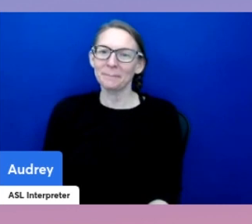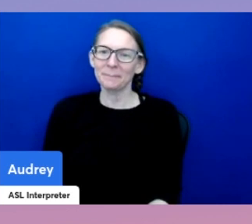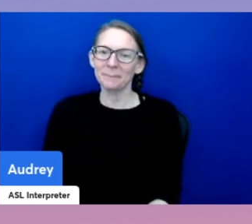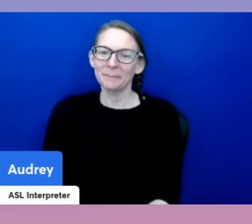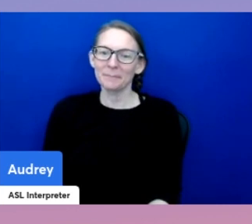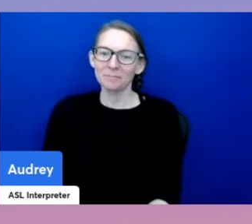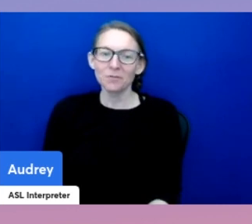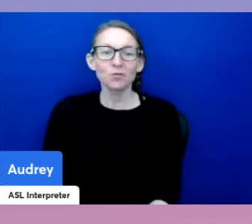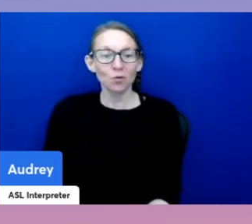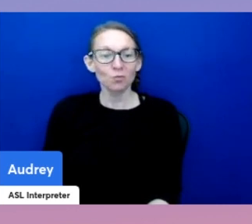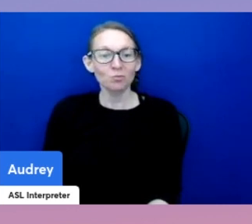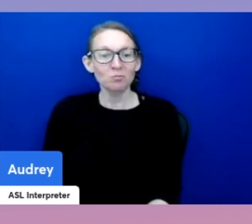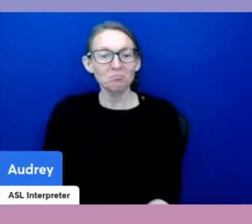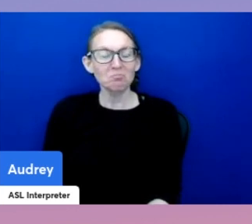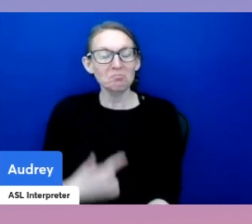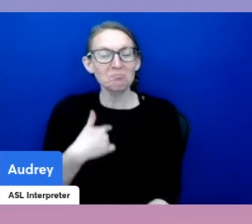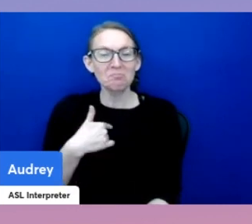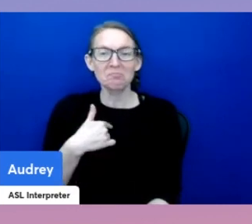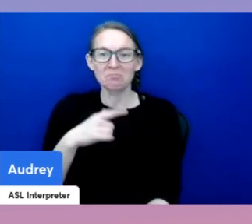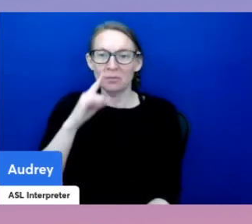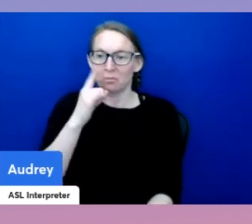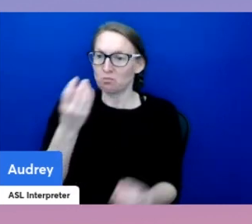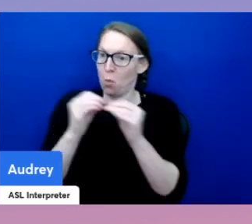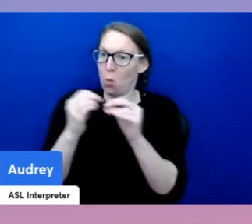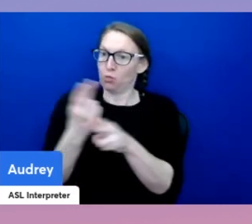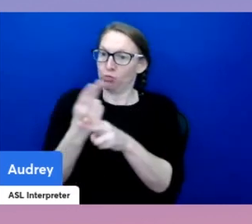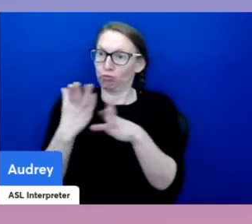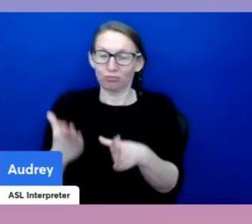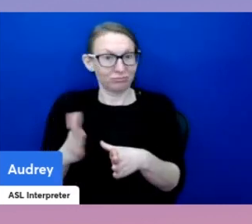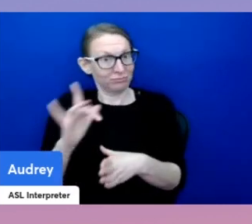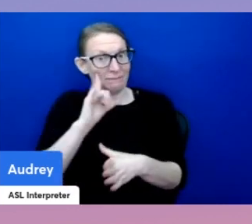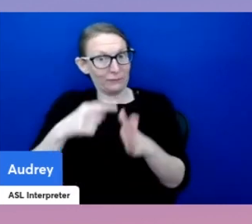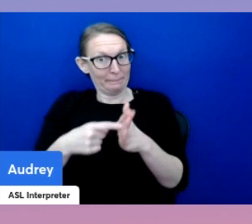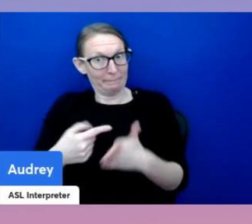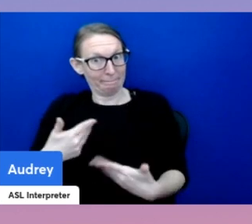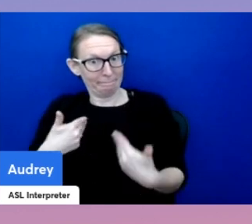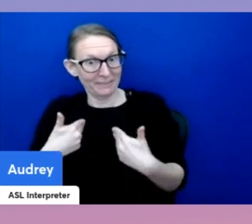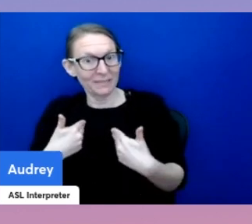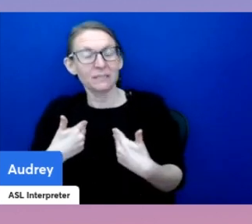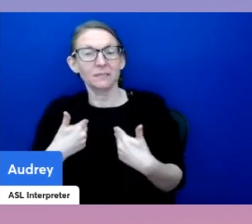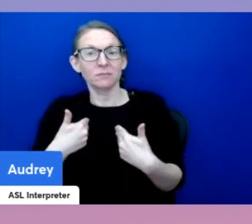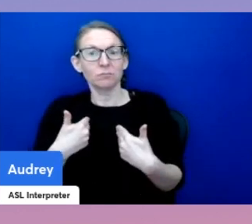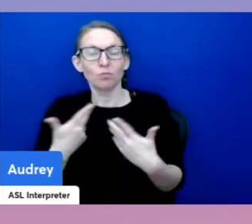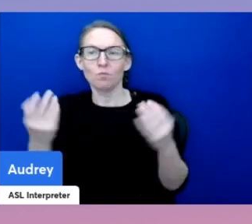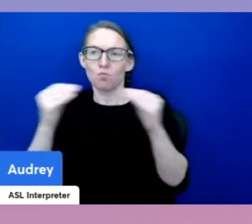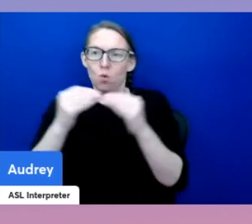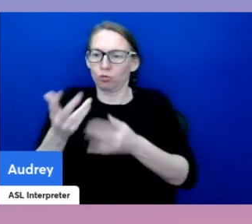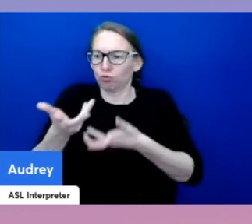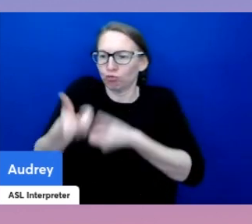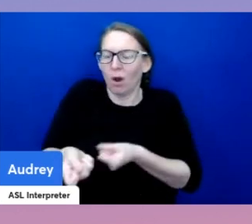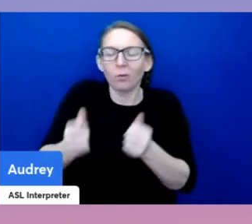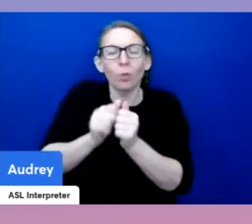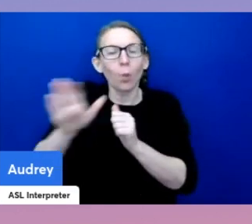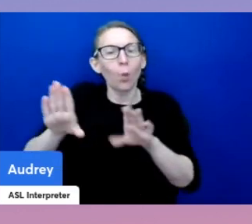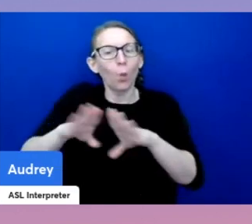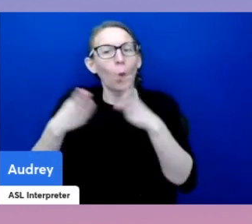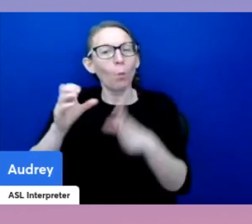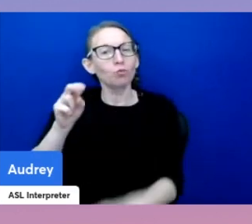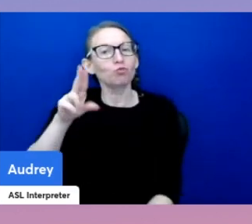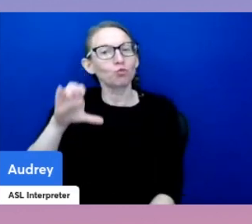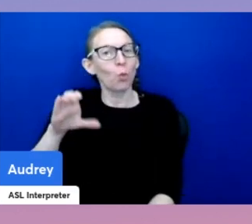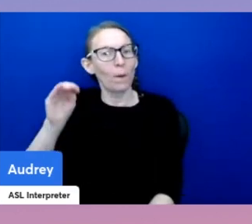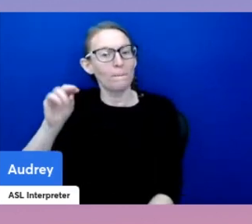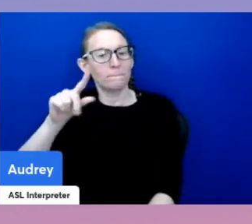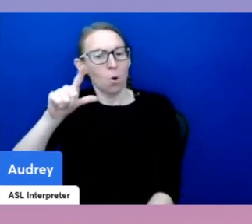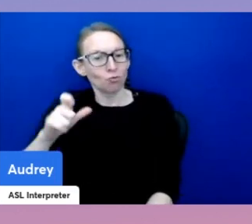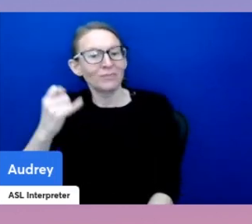users, yeah, for example, me, I will more trust with the open source modules if the